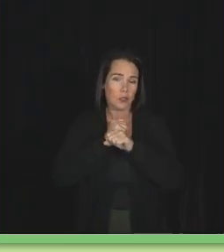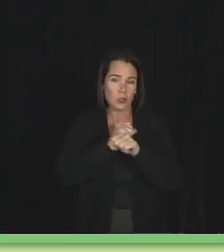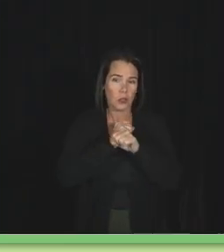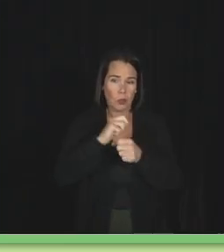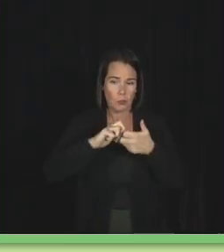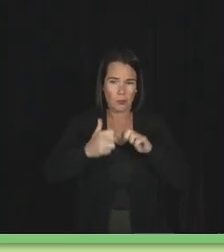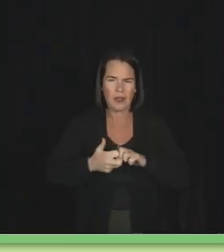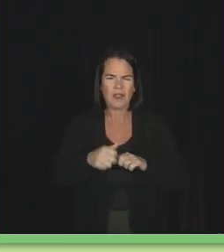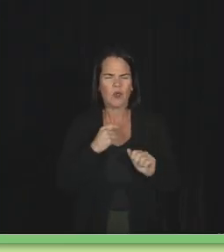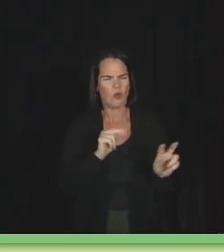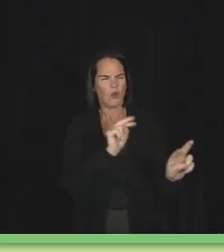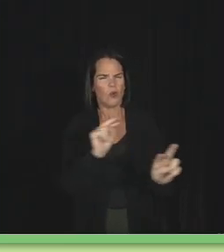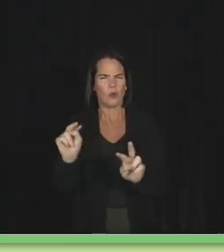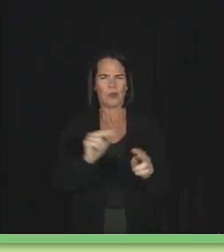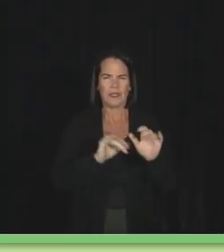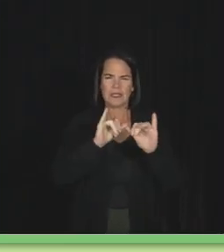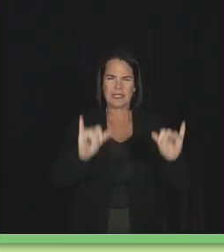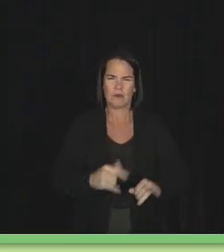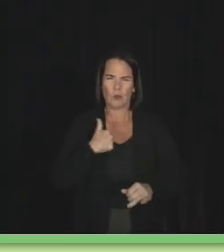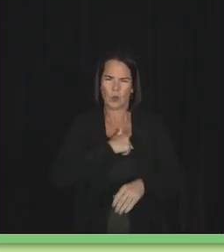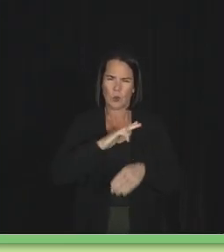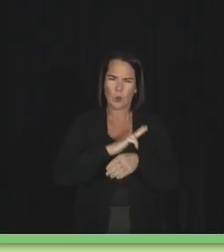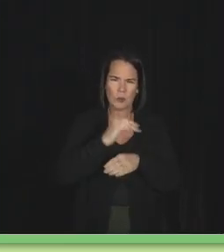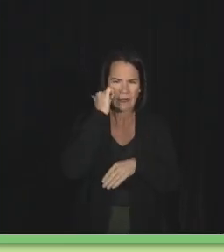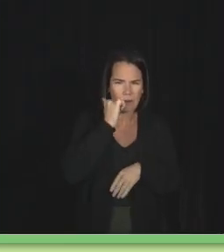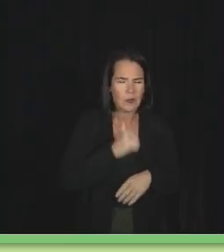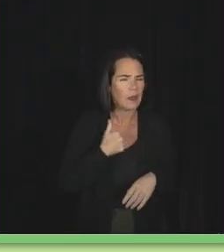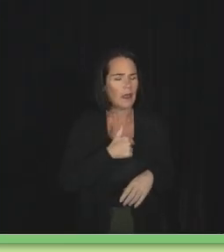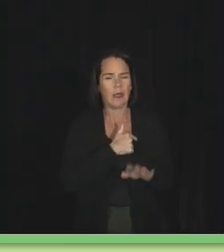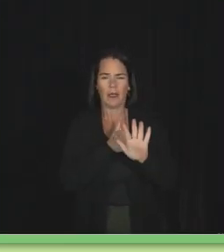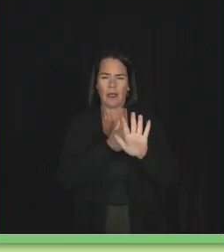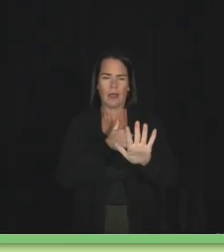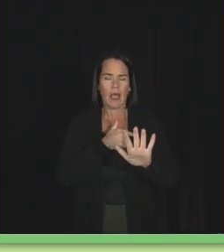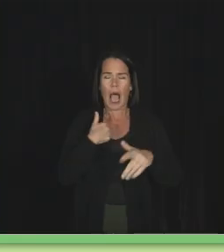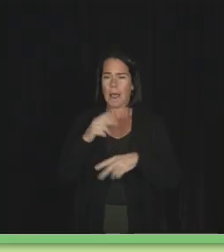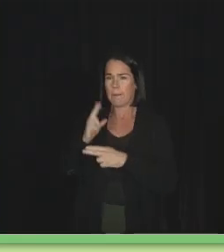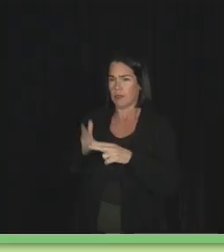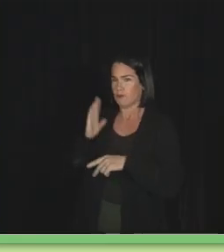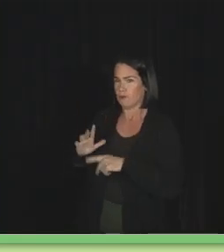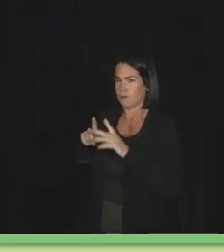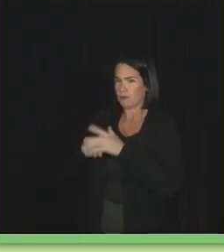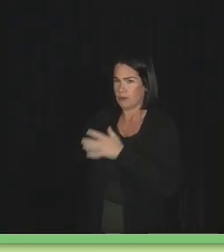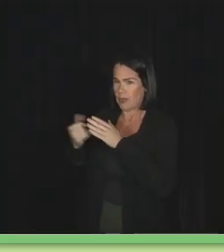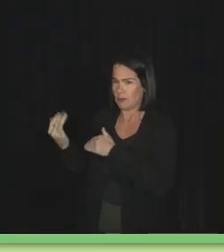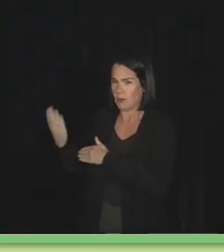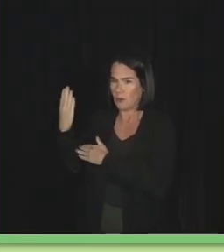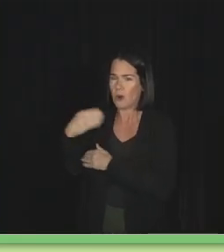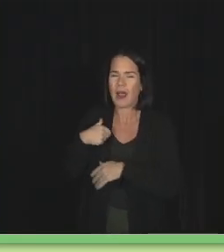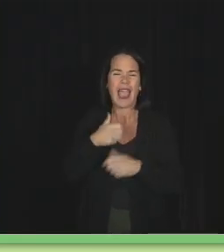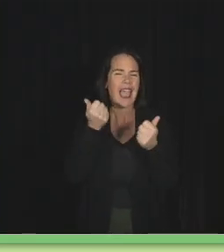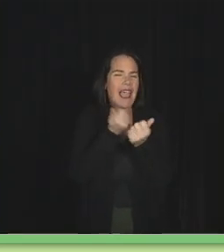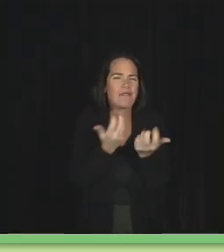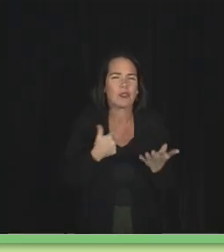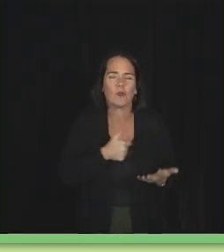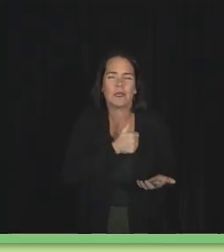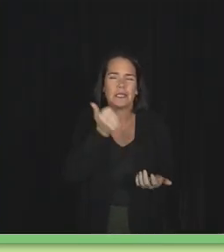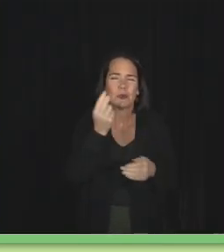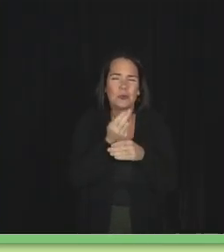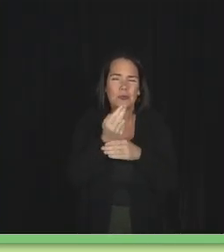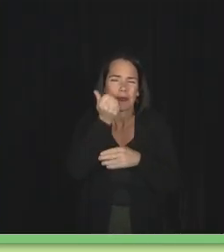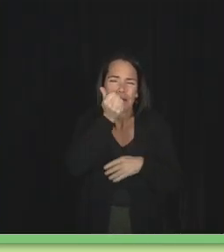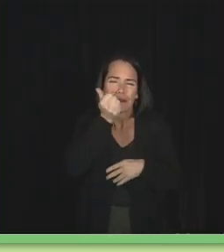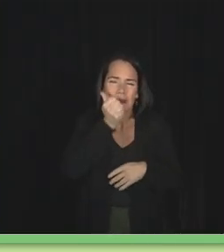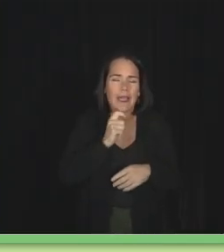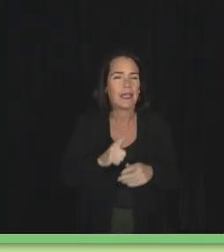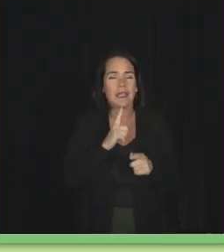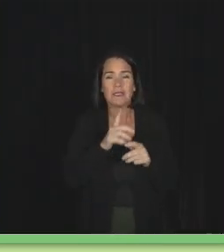the systems that we all build and depend on, truly, like I mentioned at the start of my keynote, everything we use on a daily basis is basically powered by open source